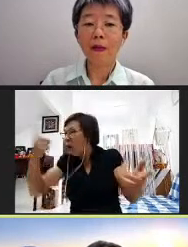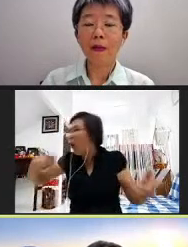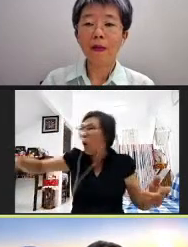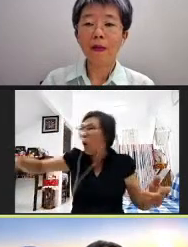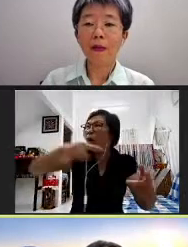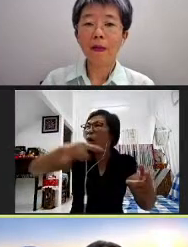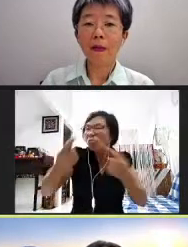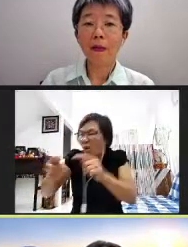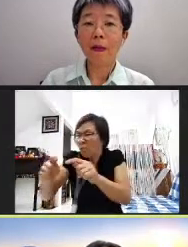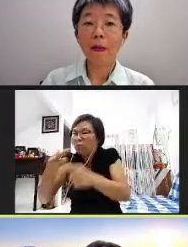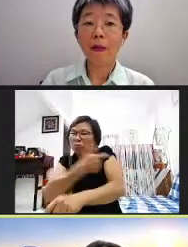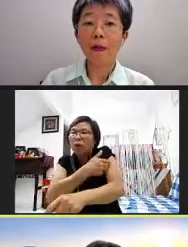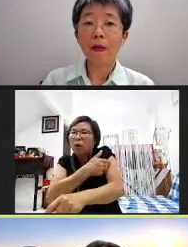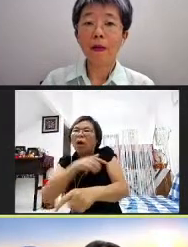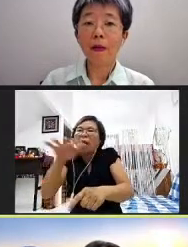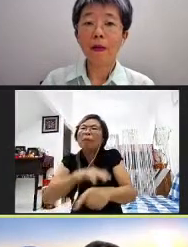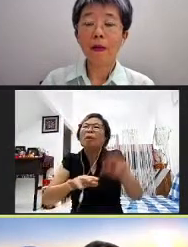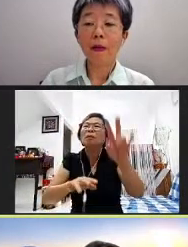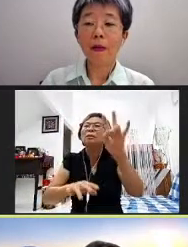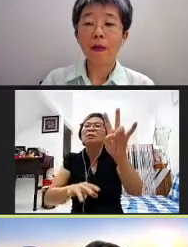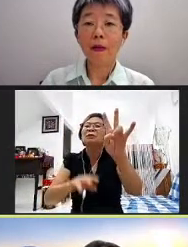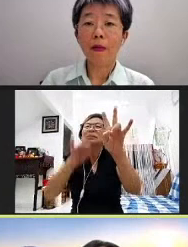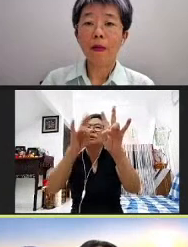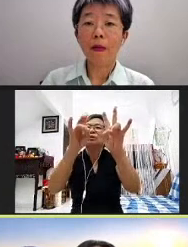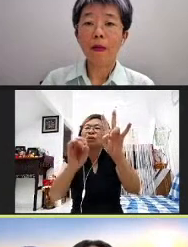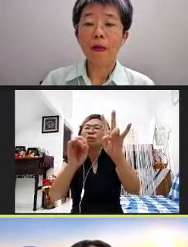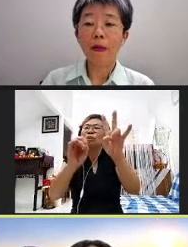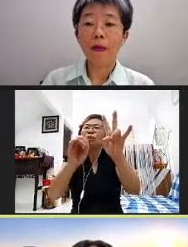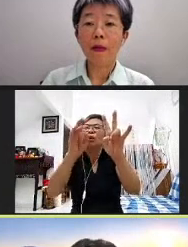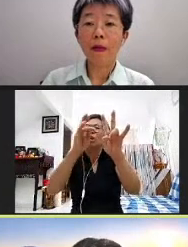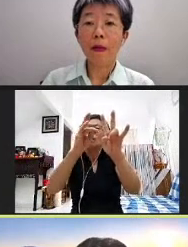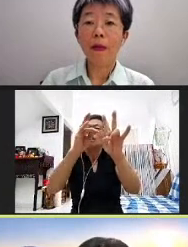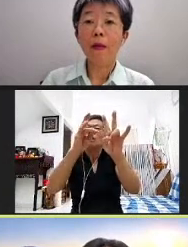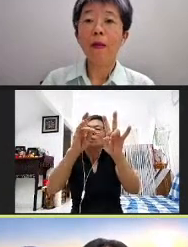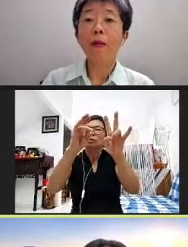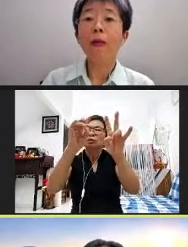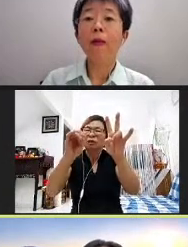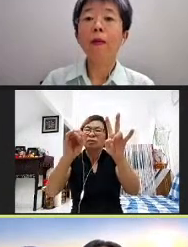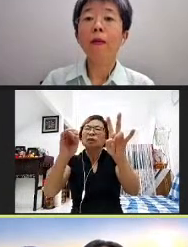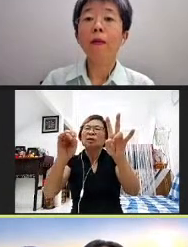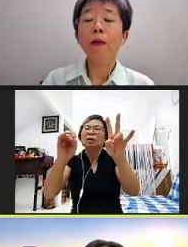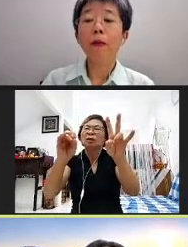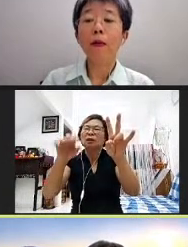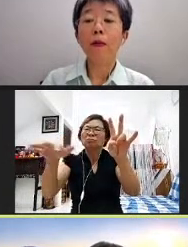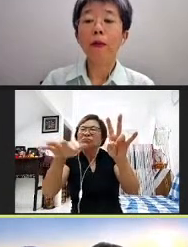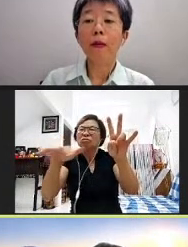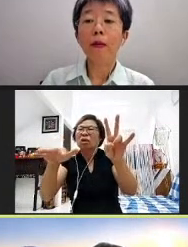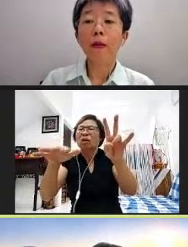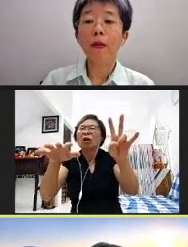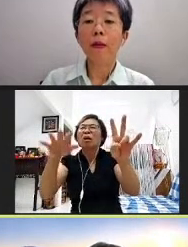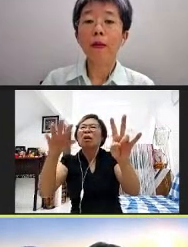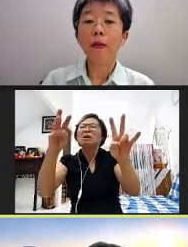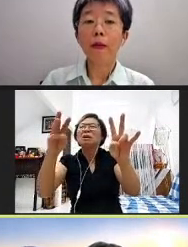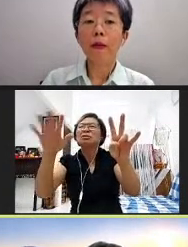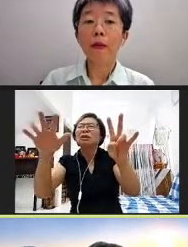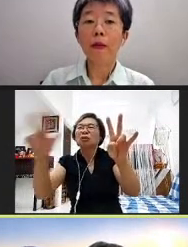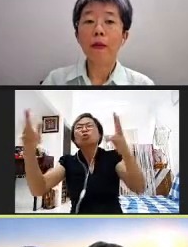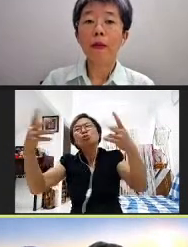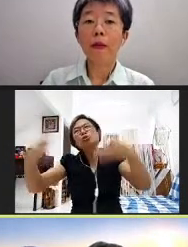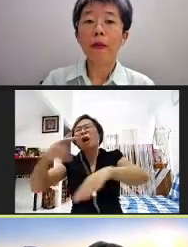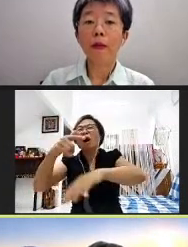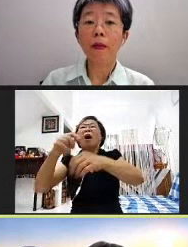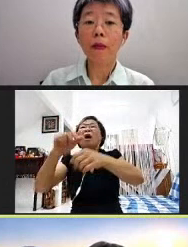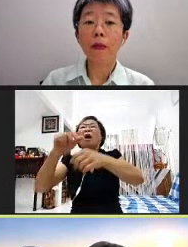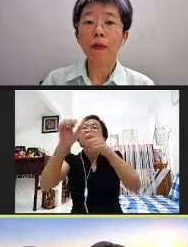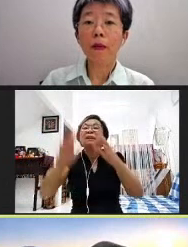And there are about 770 so-called frontliner has been vaccinated, and about 200,